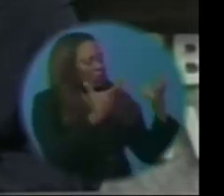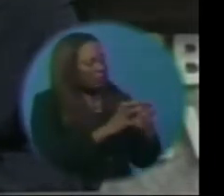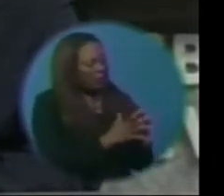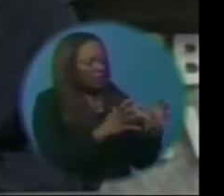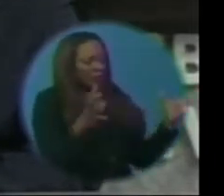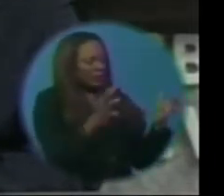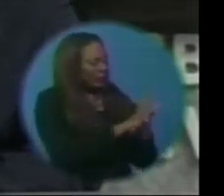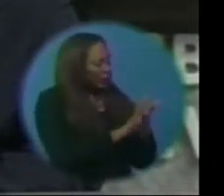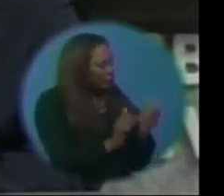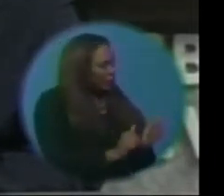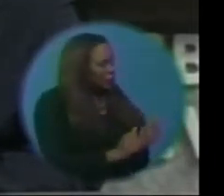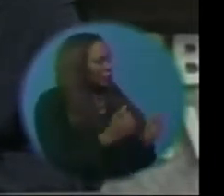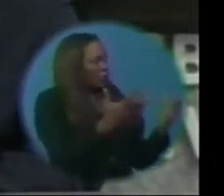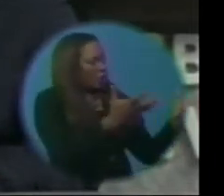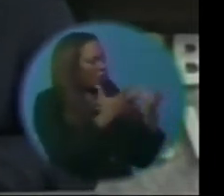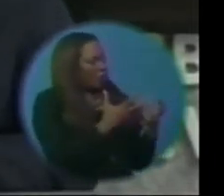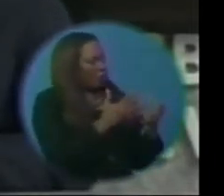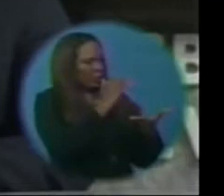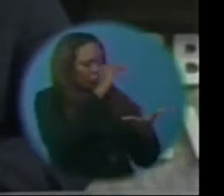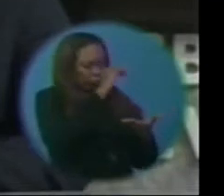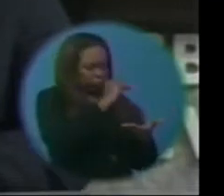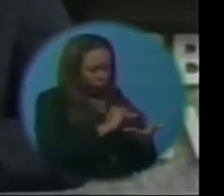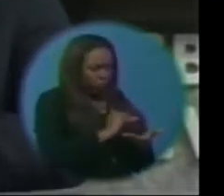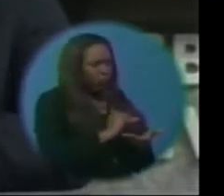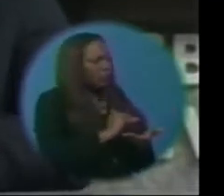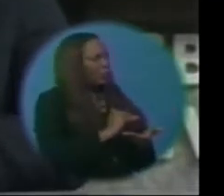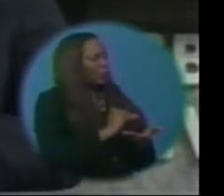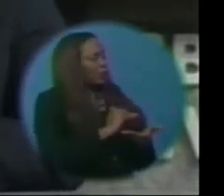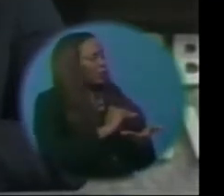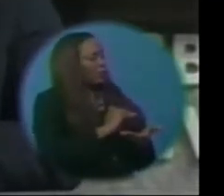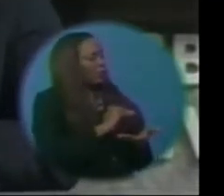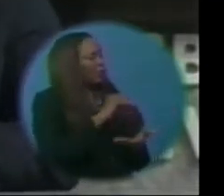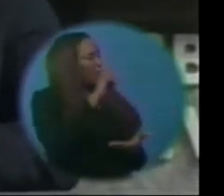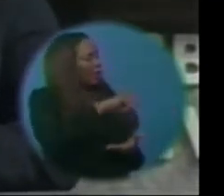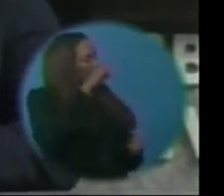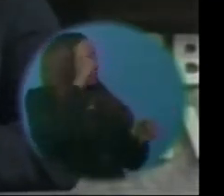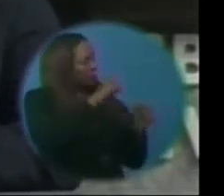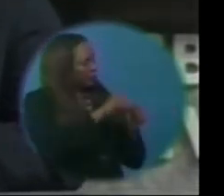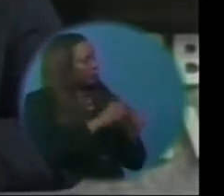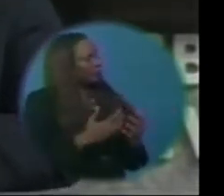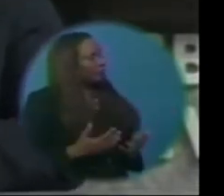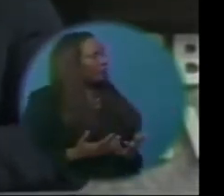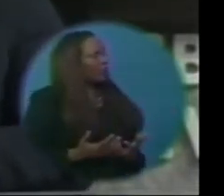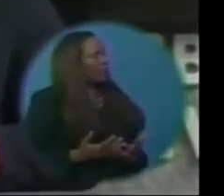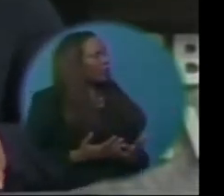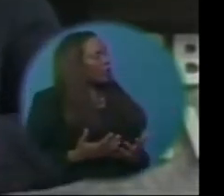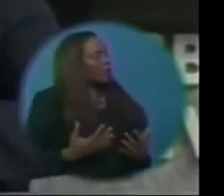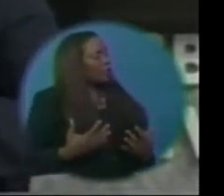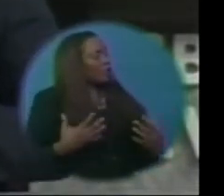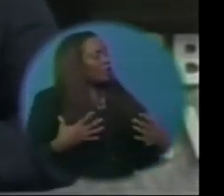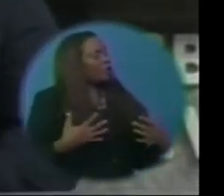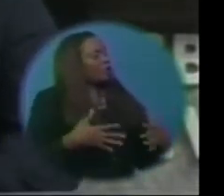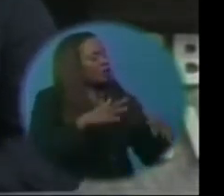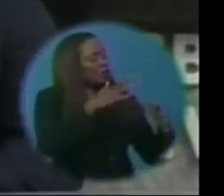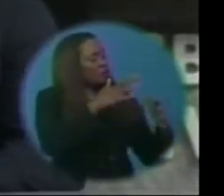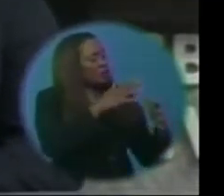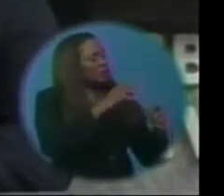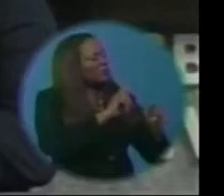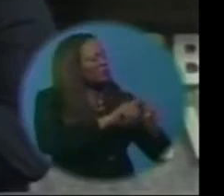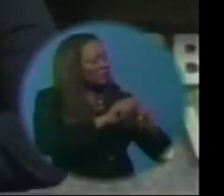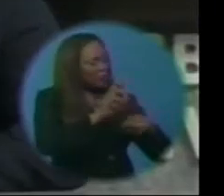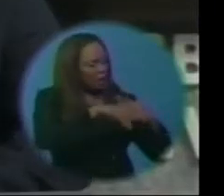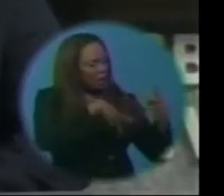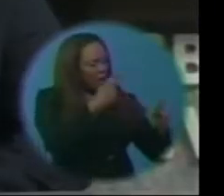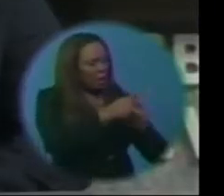minimize the cost of repair. You have to remember that the carrier line which carries the sewage line both the sanitary or the influent and the force